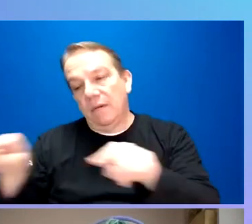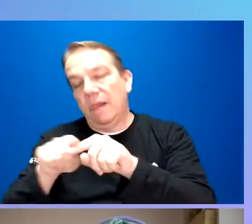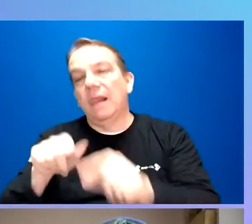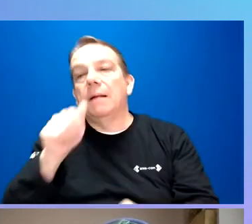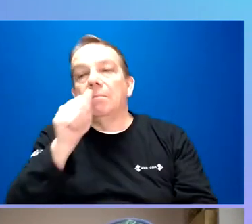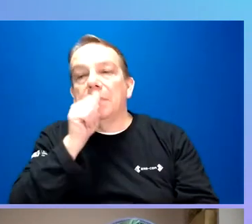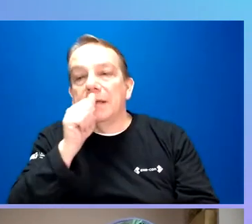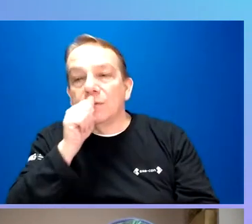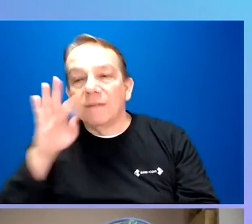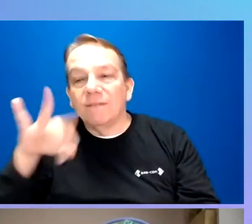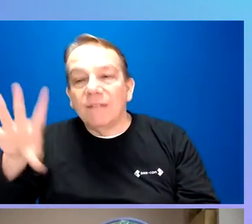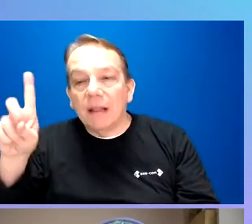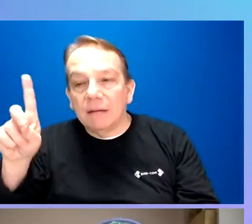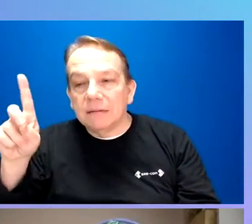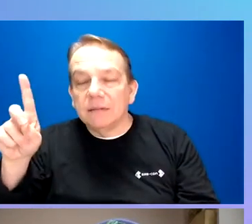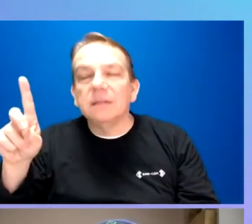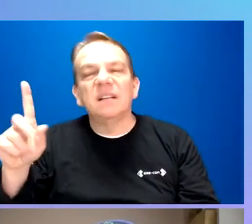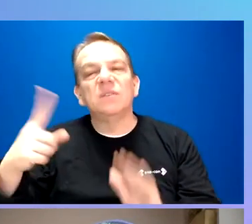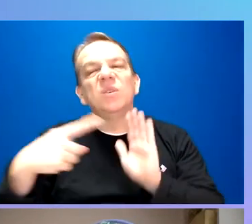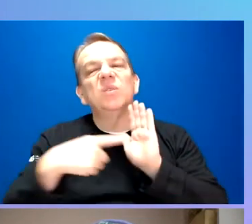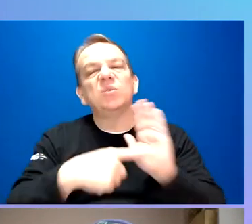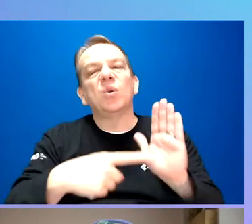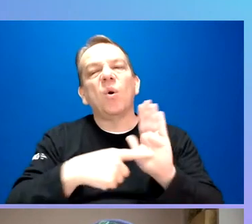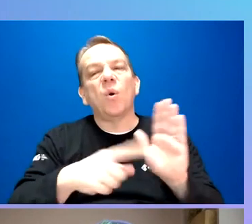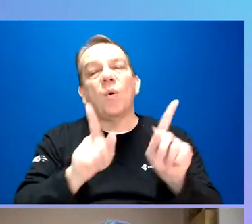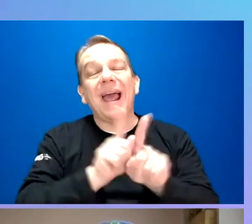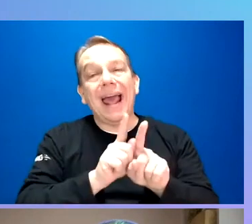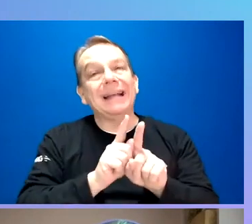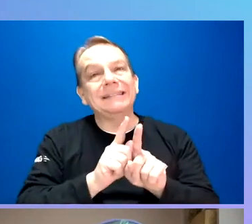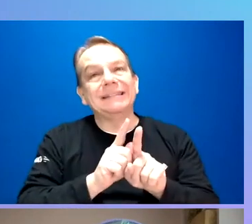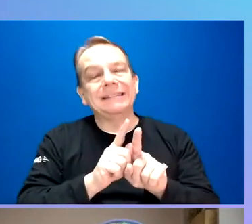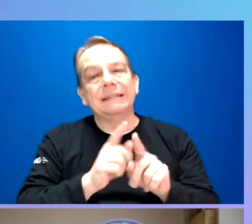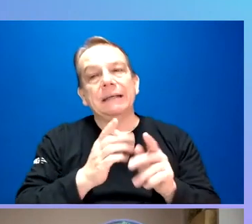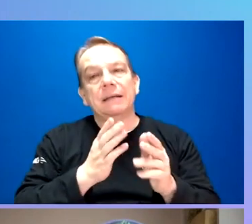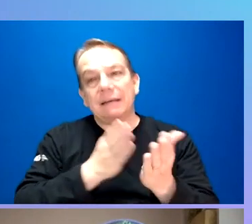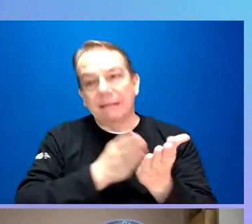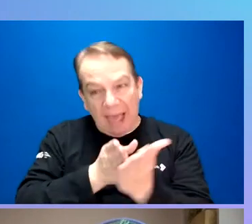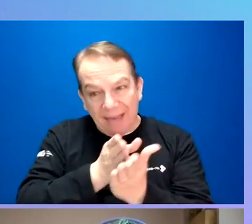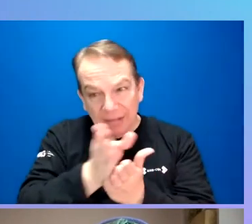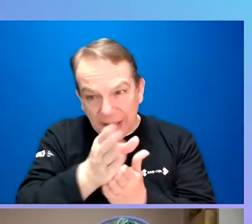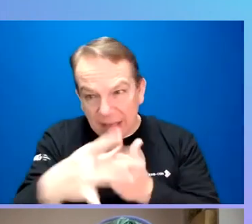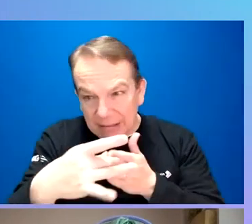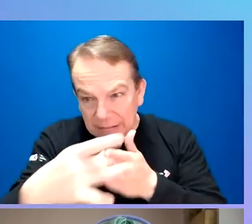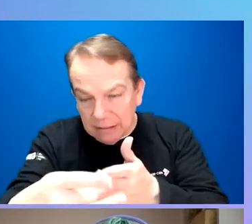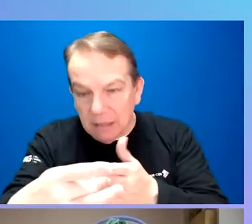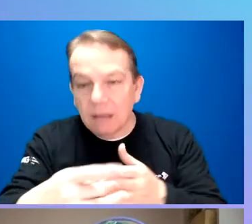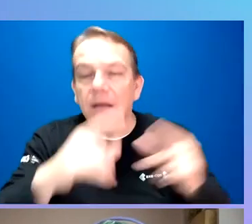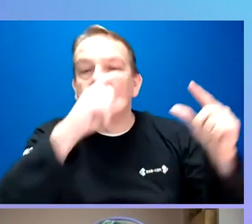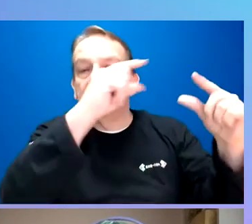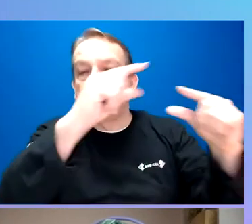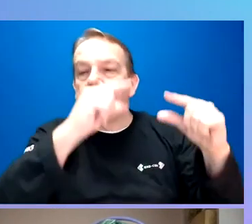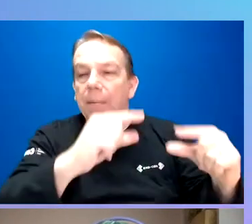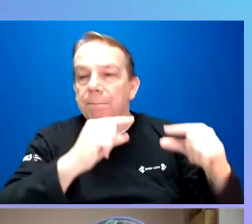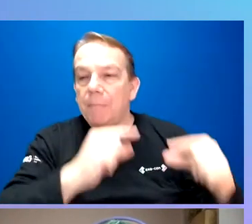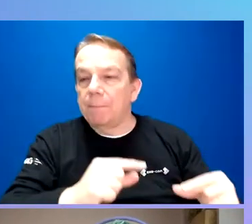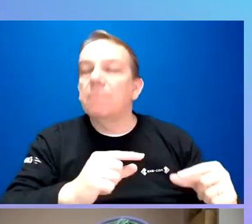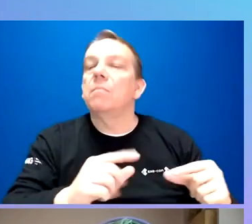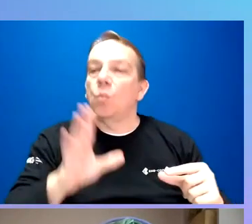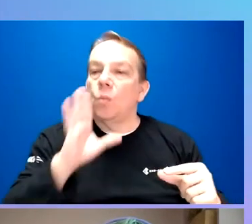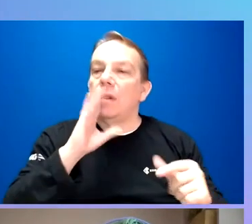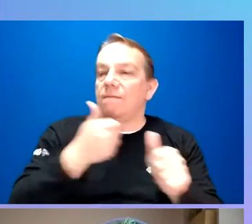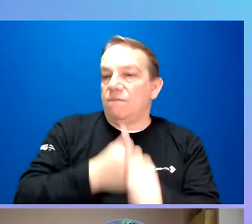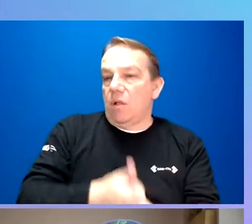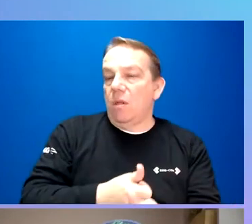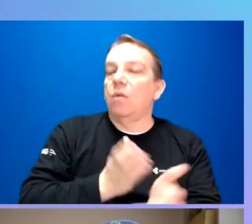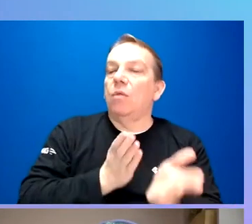password field to kind of illustrate that as the user navigates, the green focus indicator is following them along through